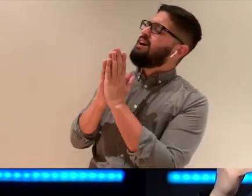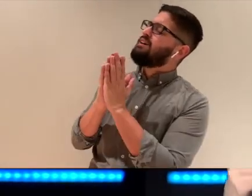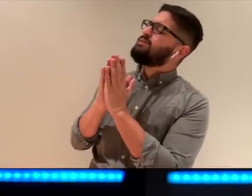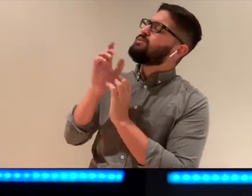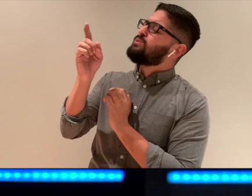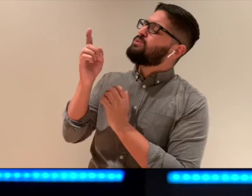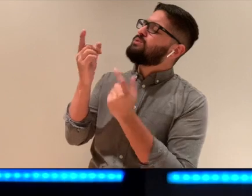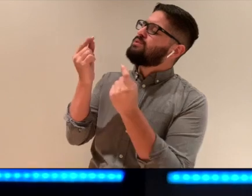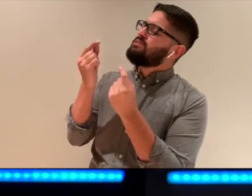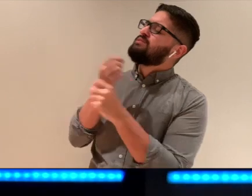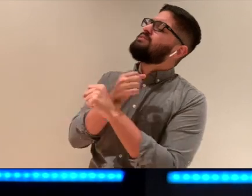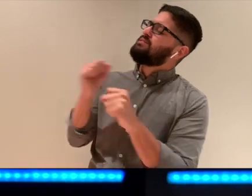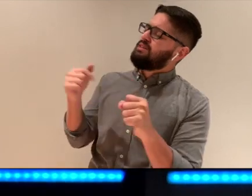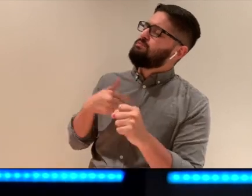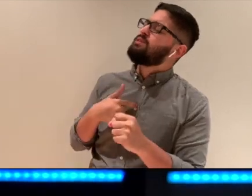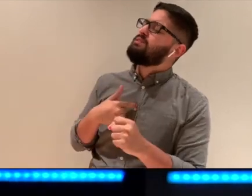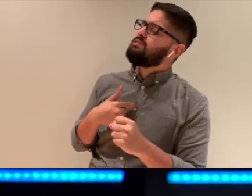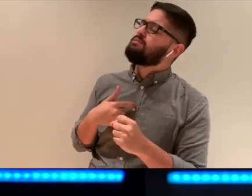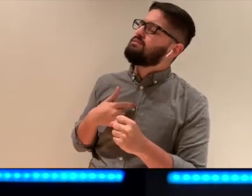ask you to save me today